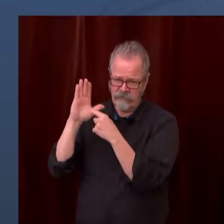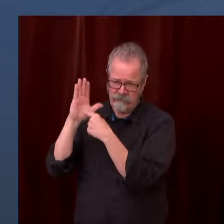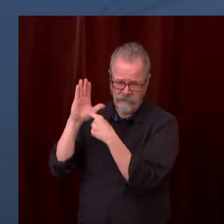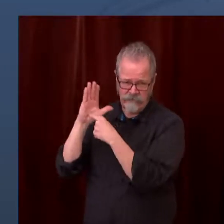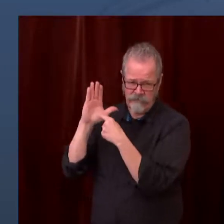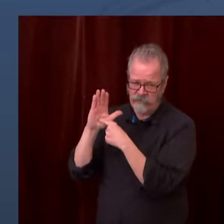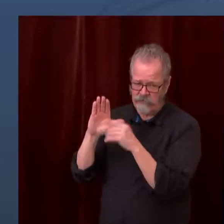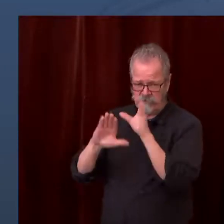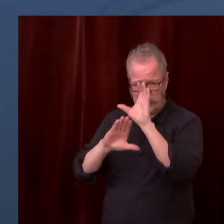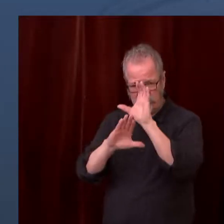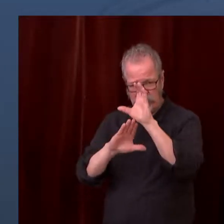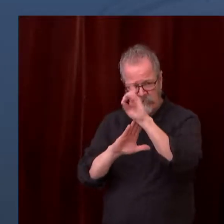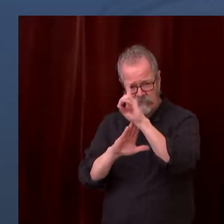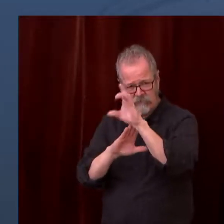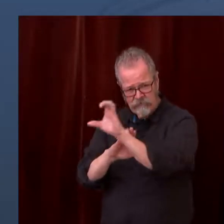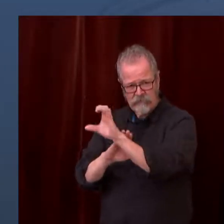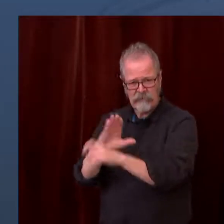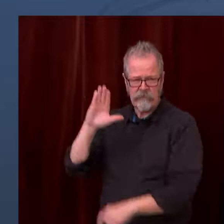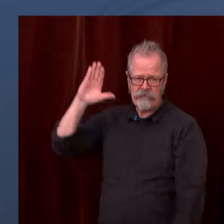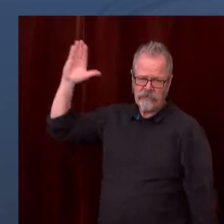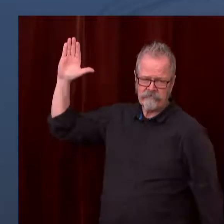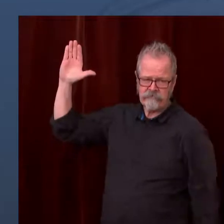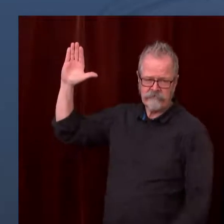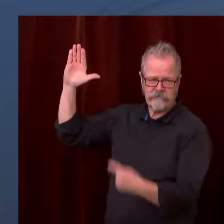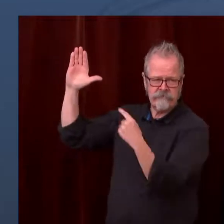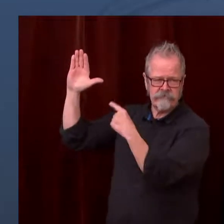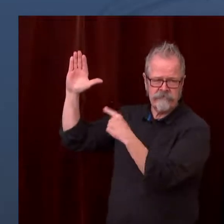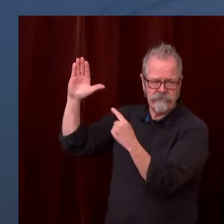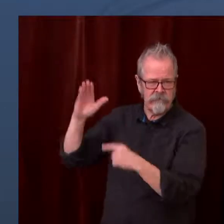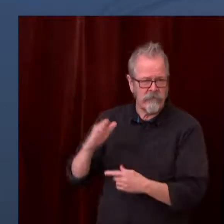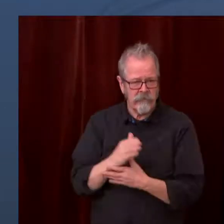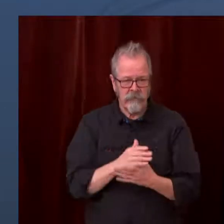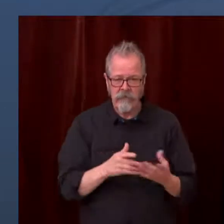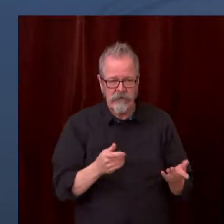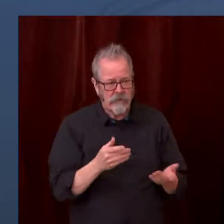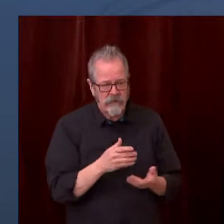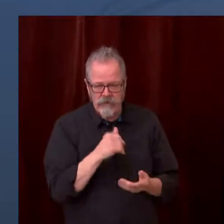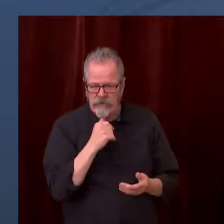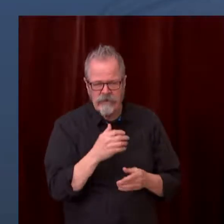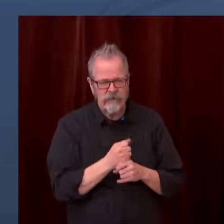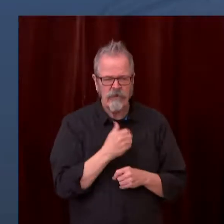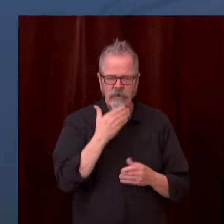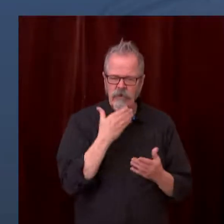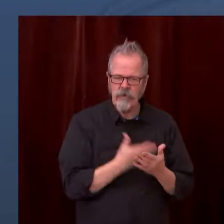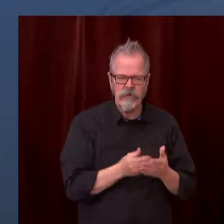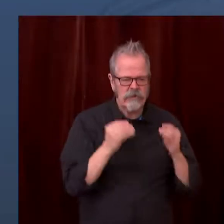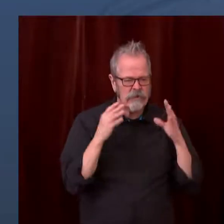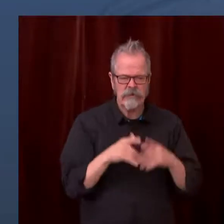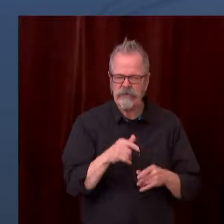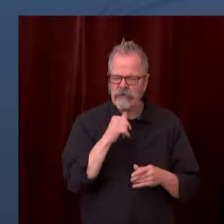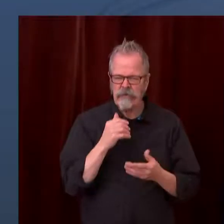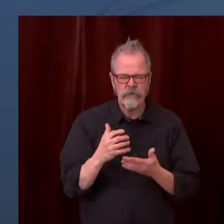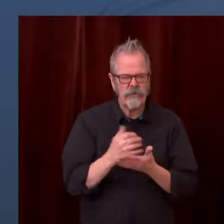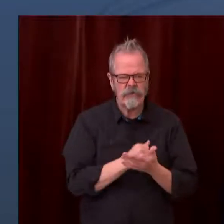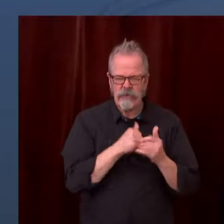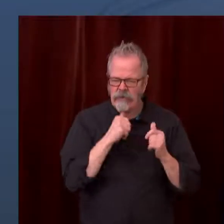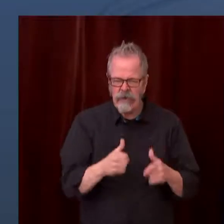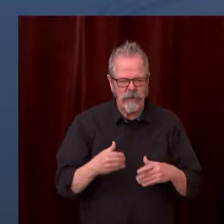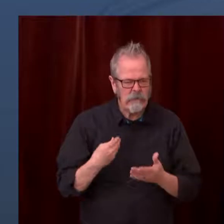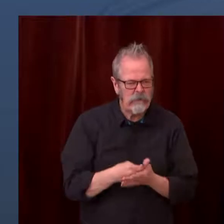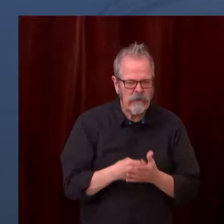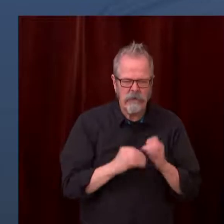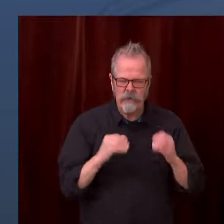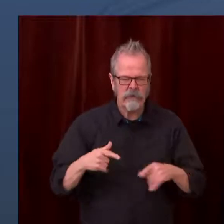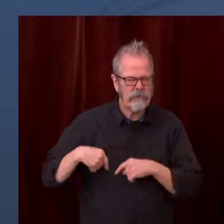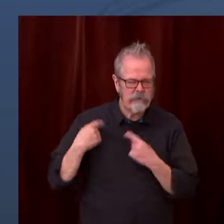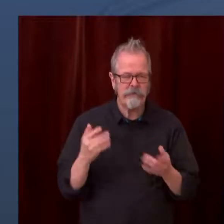the education they deserve, and we know we can provide it within the existing guidelines because we are doing it in so many